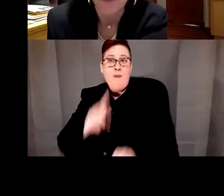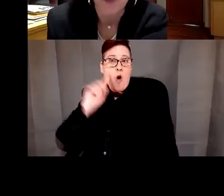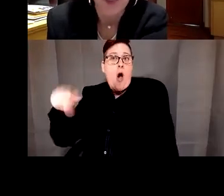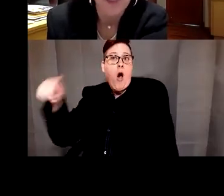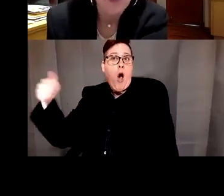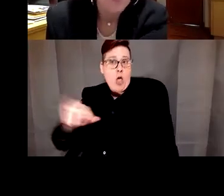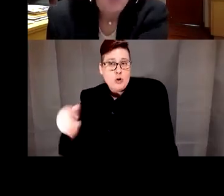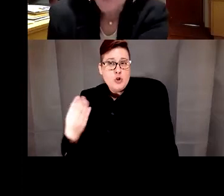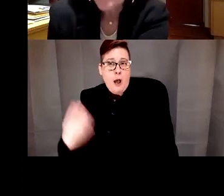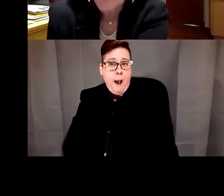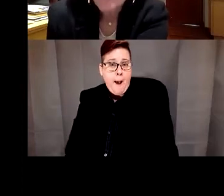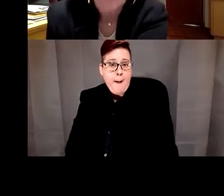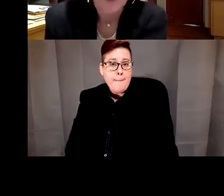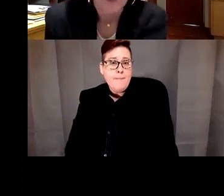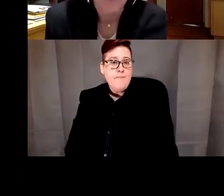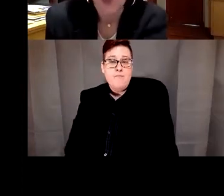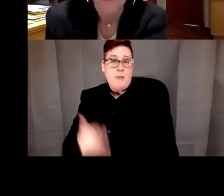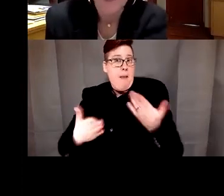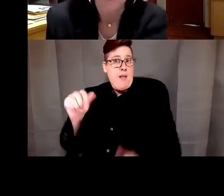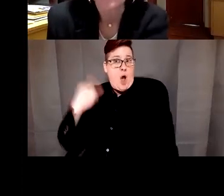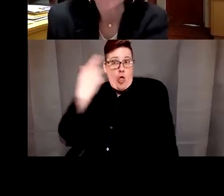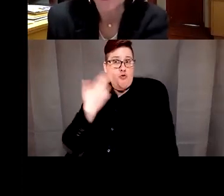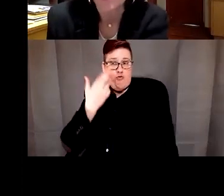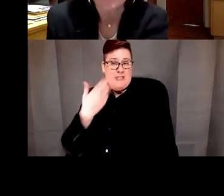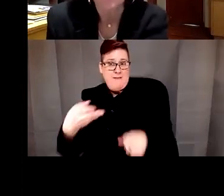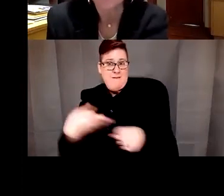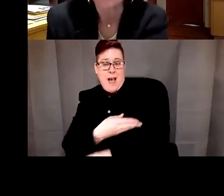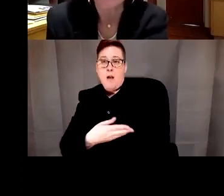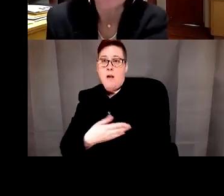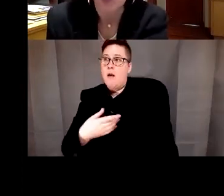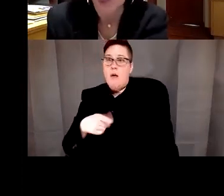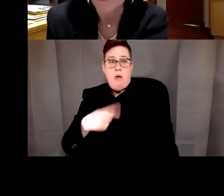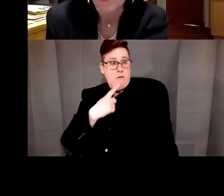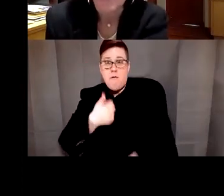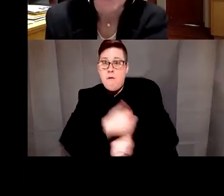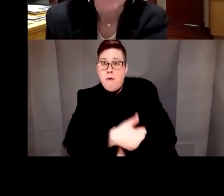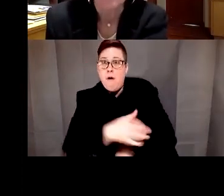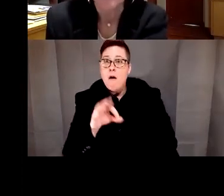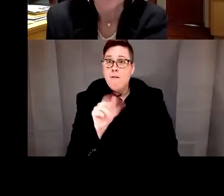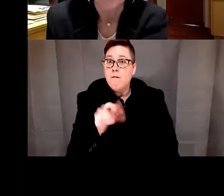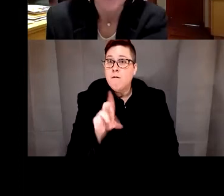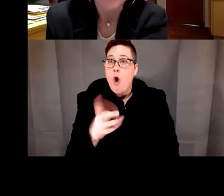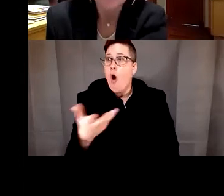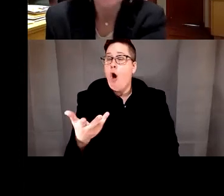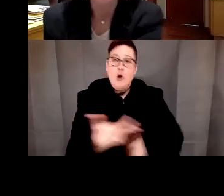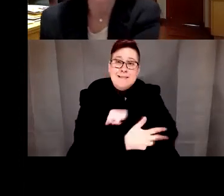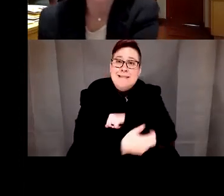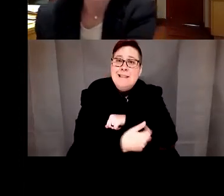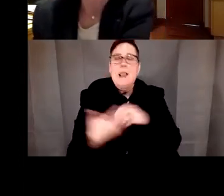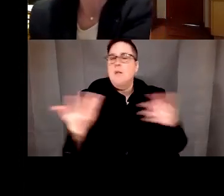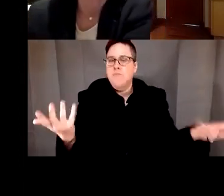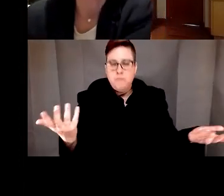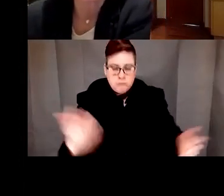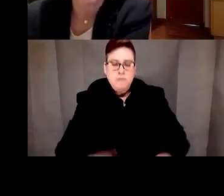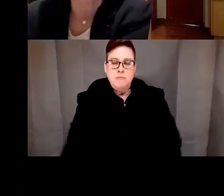places of work? Are there other reasons for termination? Is she accused of fraud? And so,